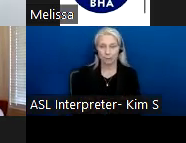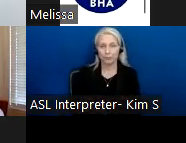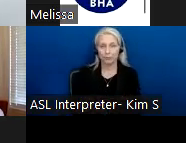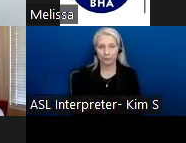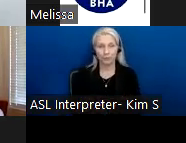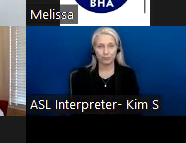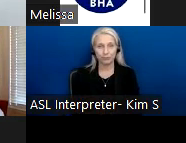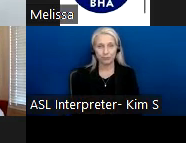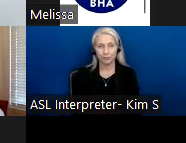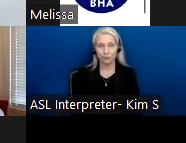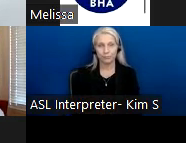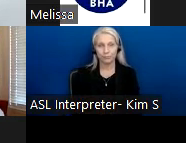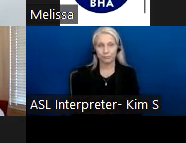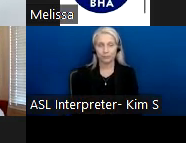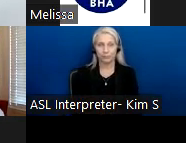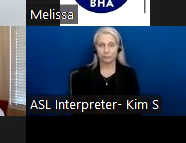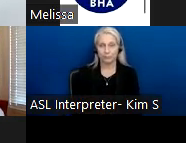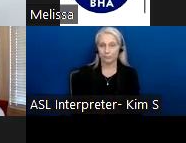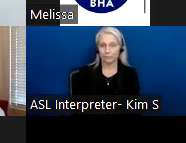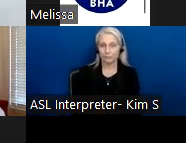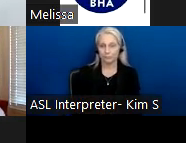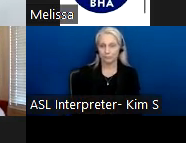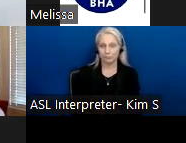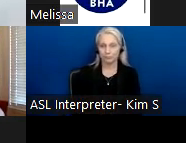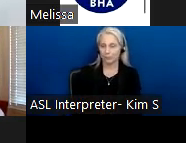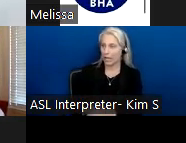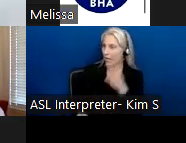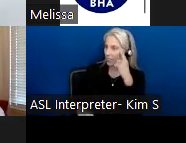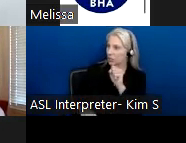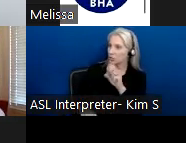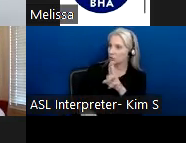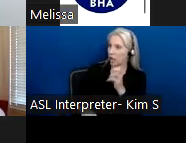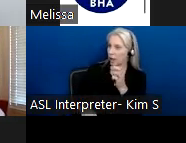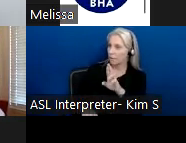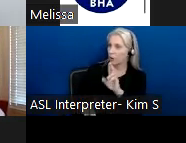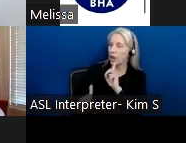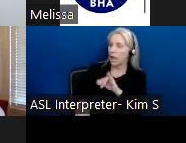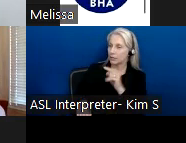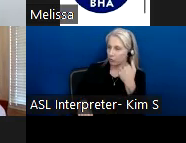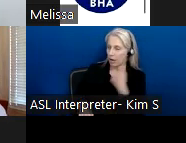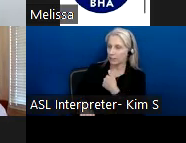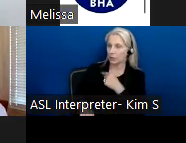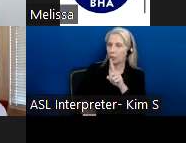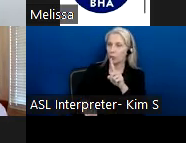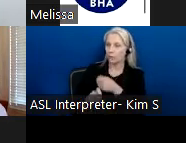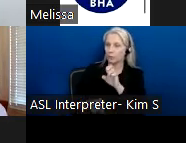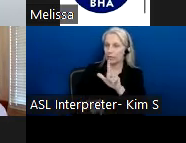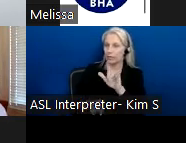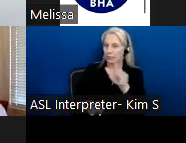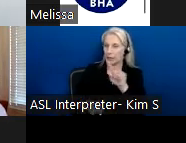I think Summer answered it for us, Paul. There was one from Elizabeth